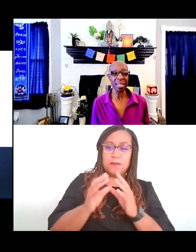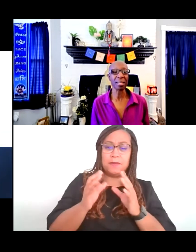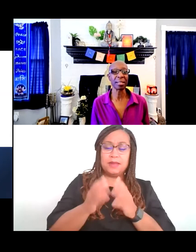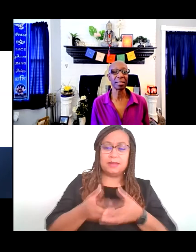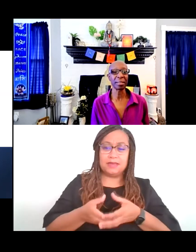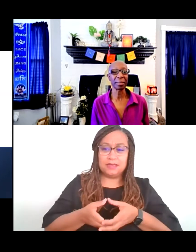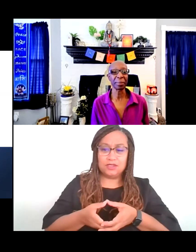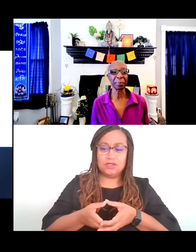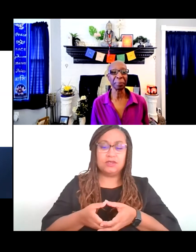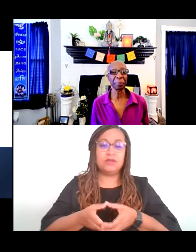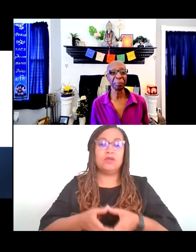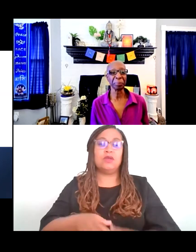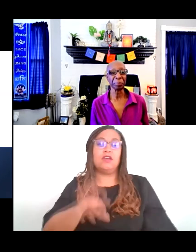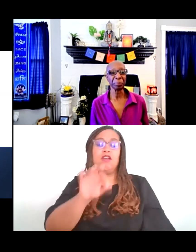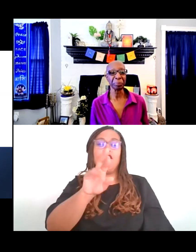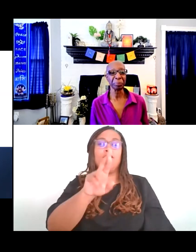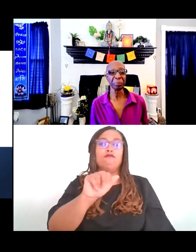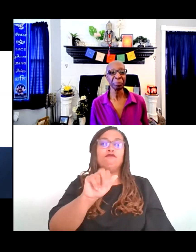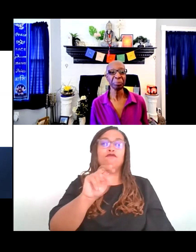Mastoris.